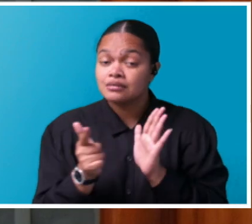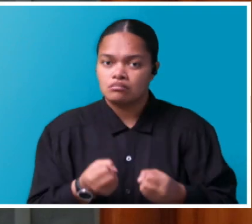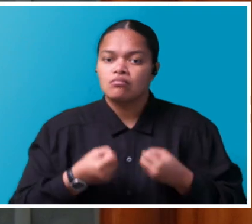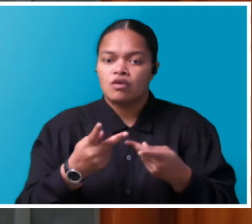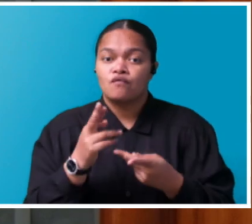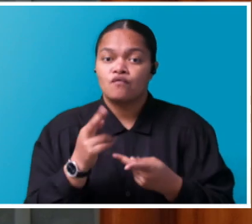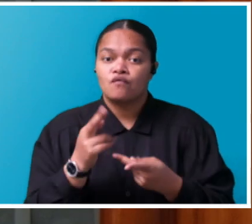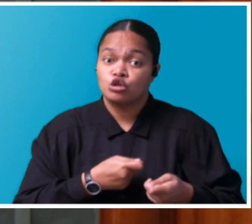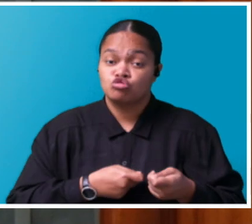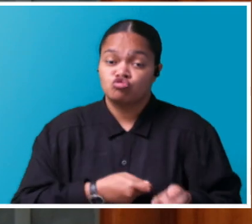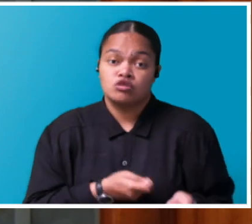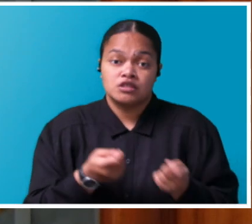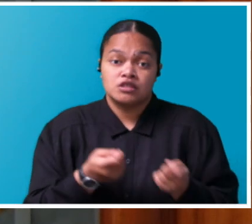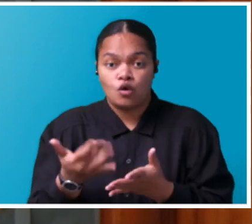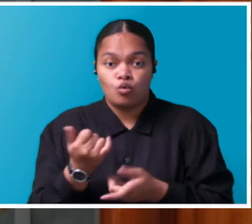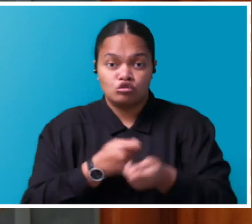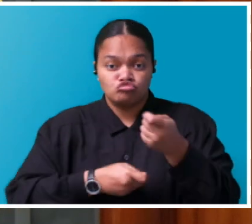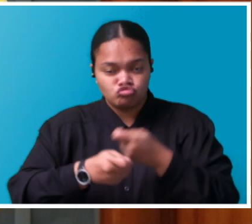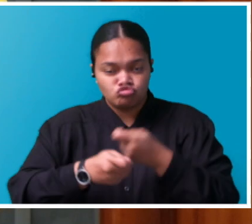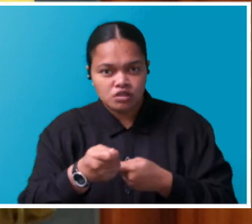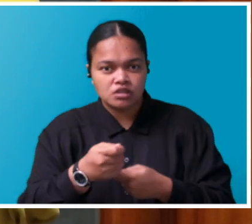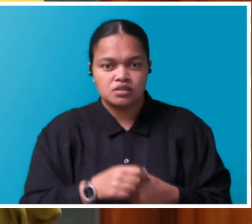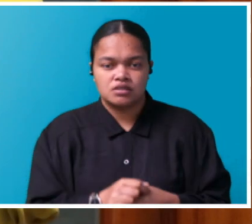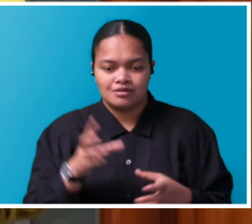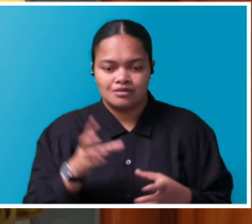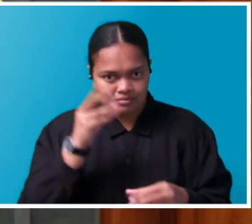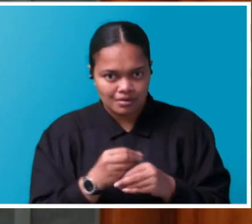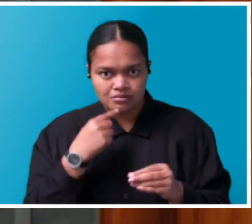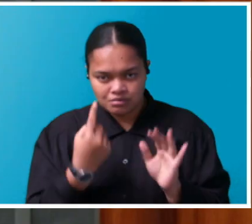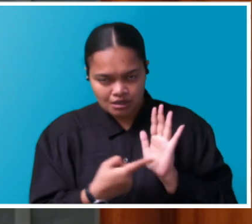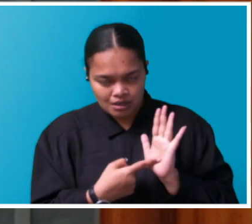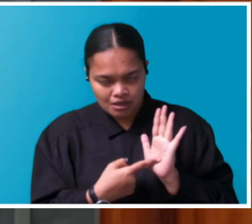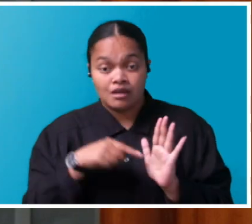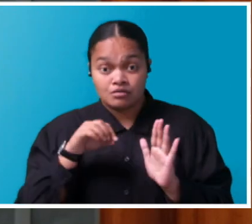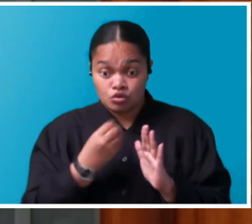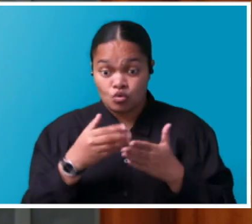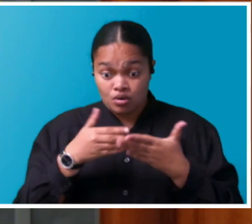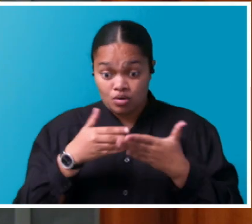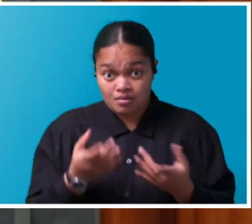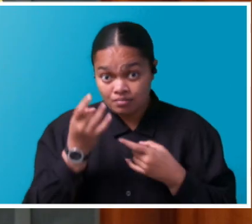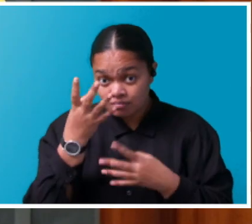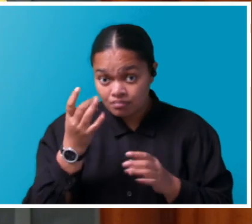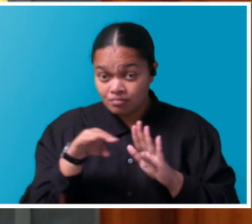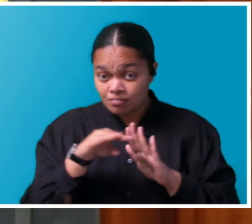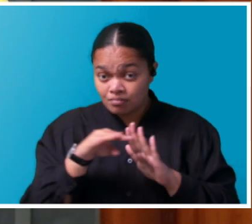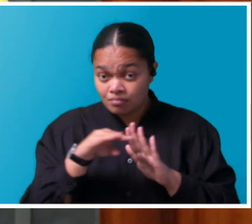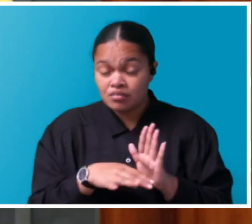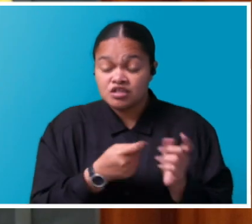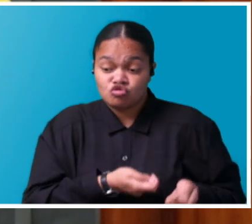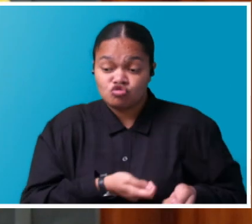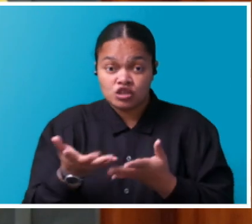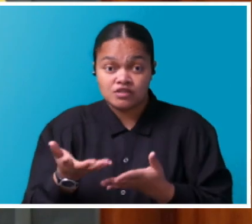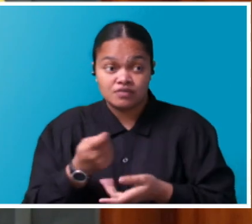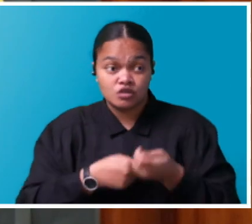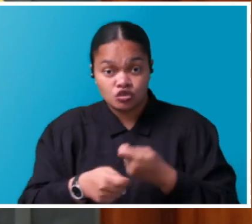and trade of the emission reduction units. However, given its current status, an alternative pathway for the transfer and trade has